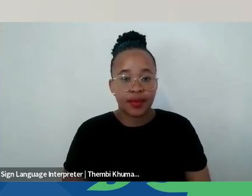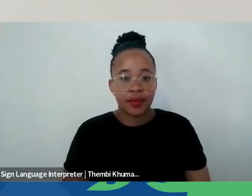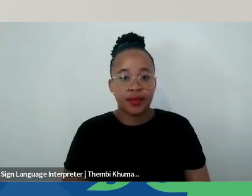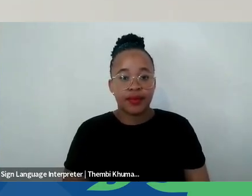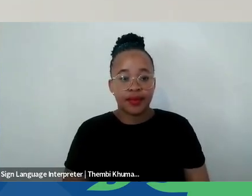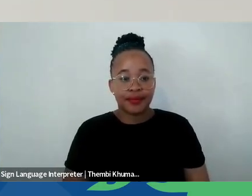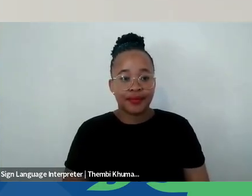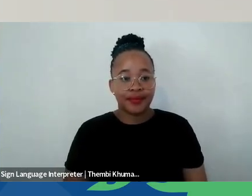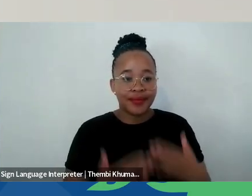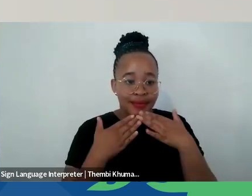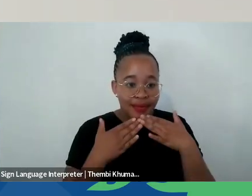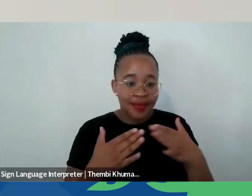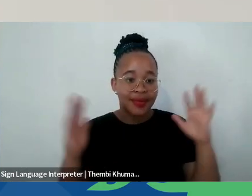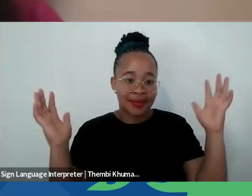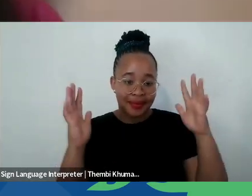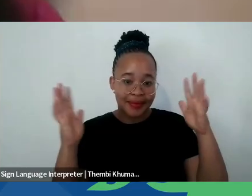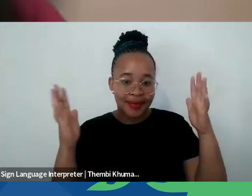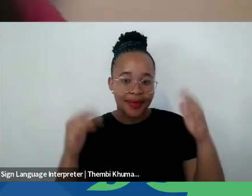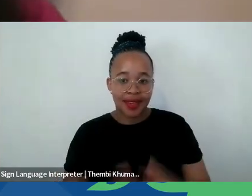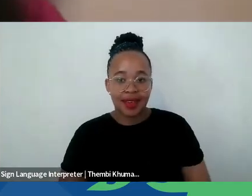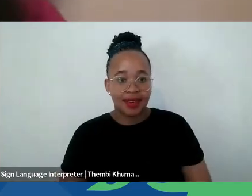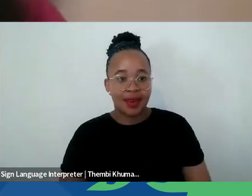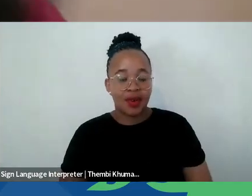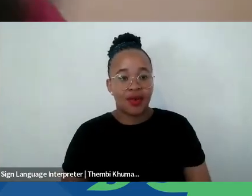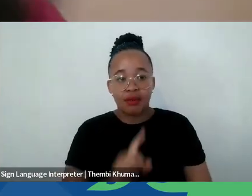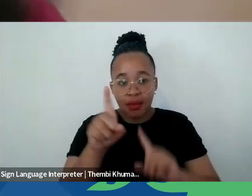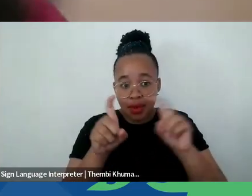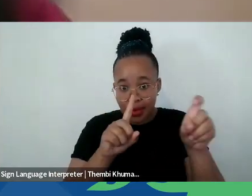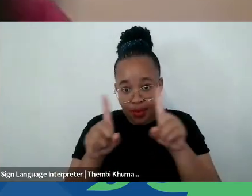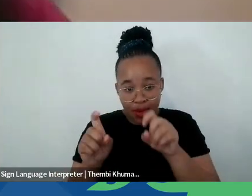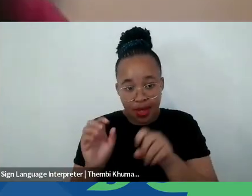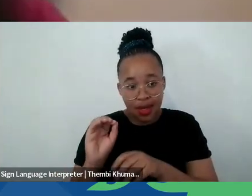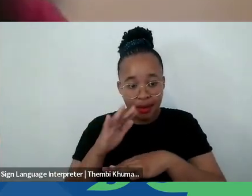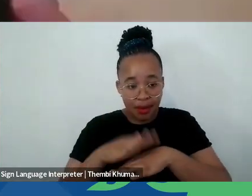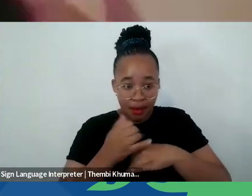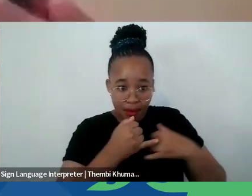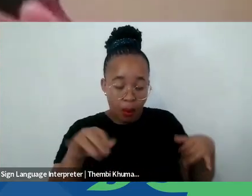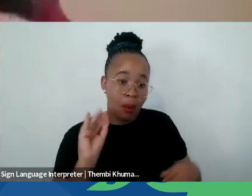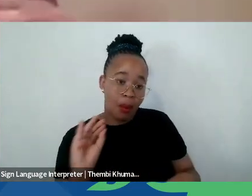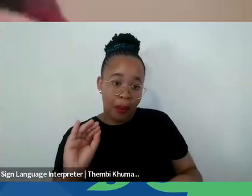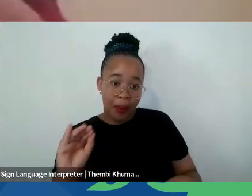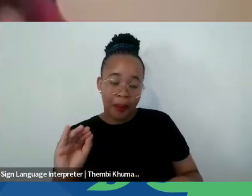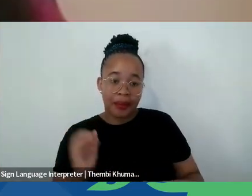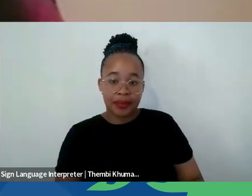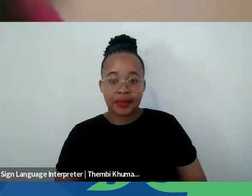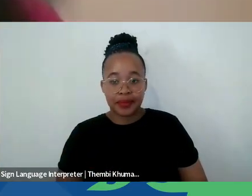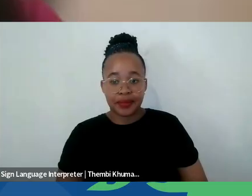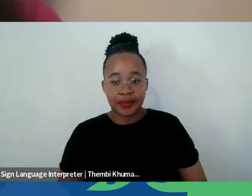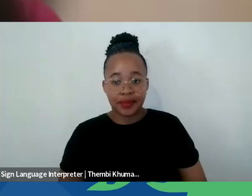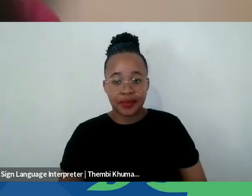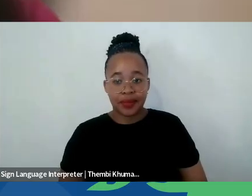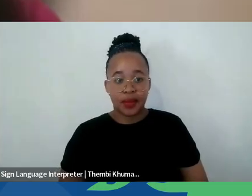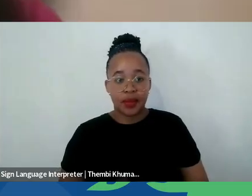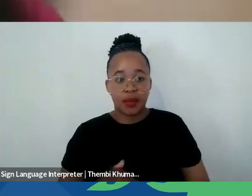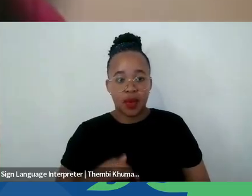Davi, thank you so much for it. And already there's some questions in the chat. I just want to pinpoint 2 critical things